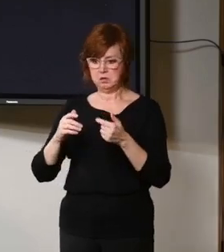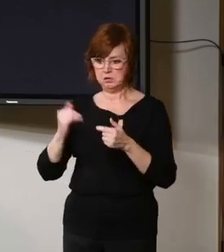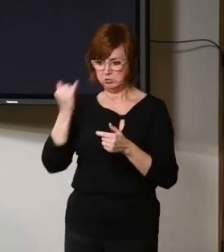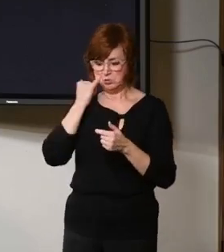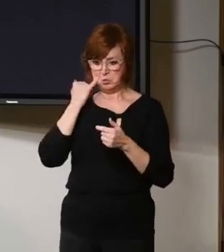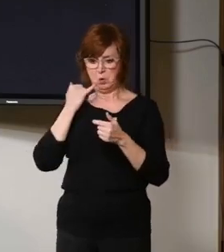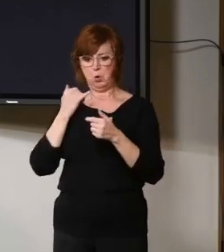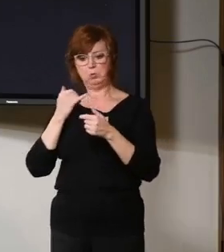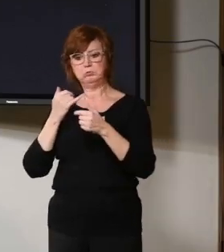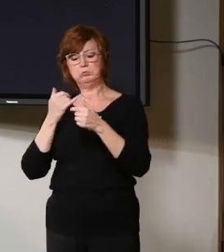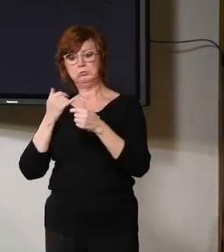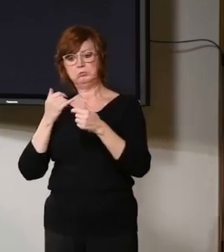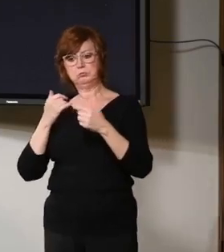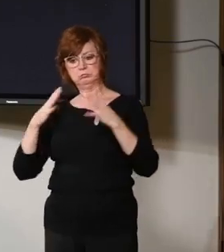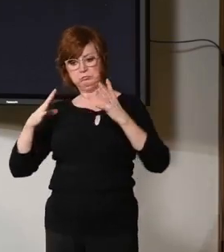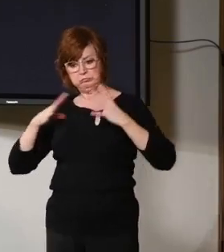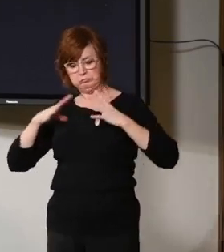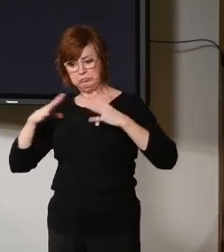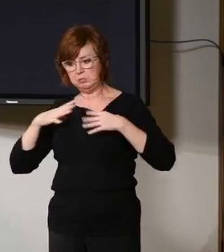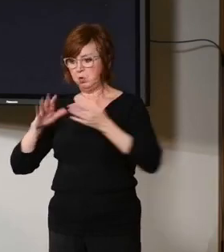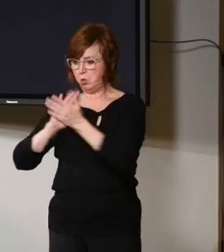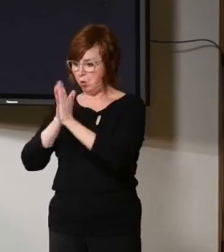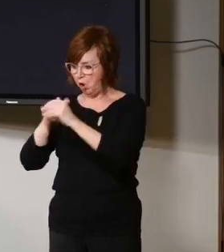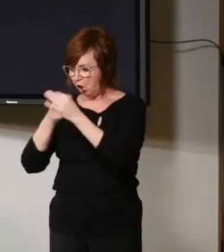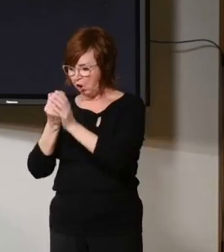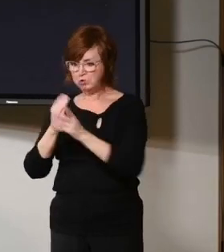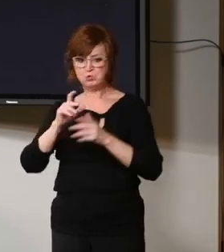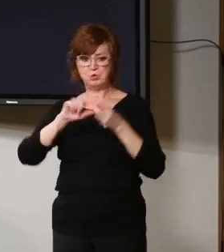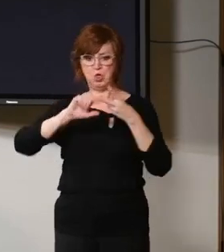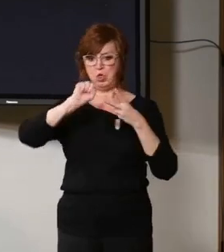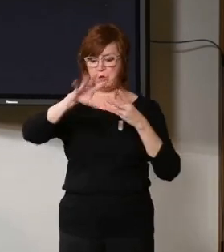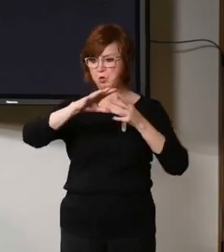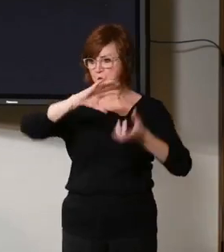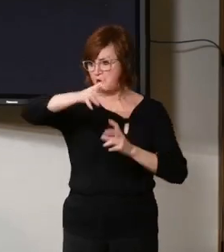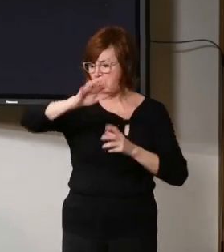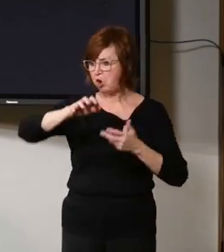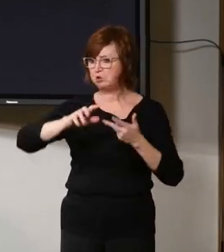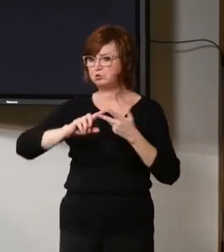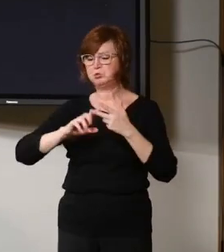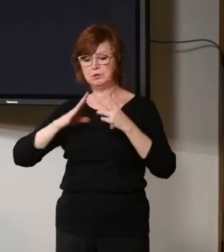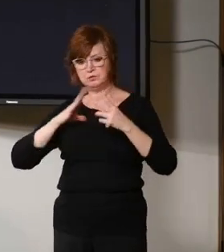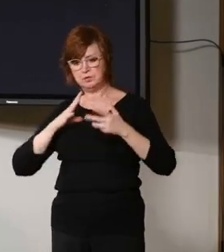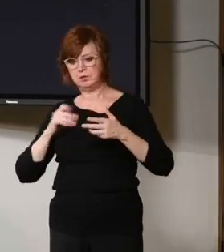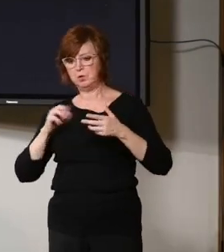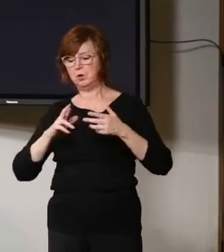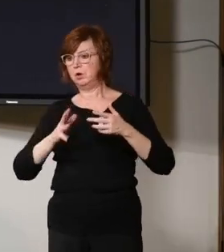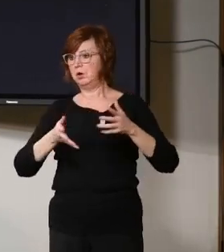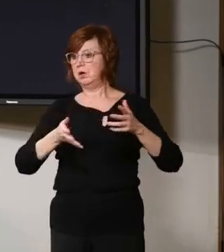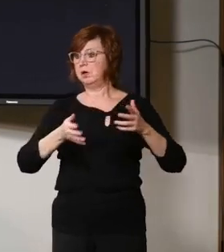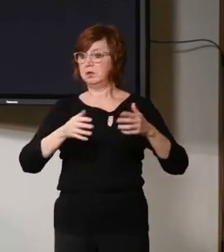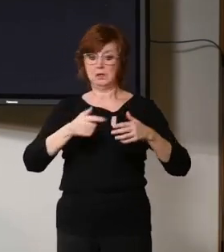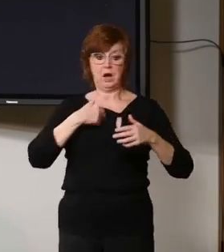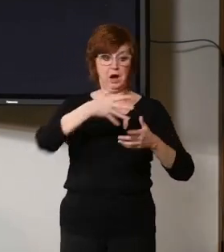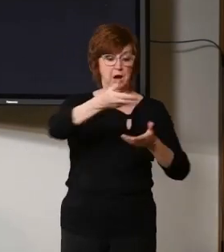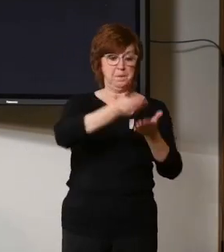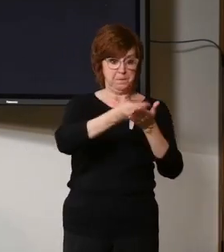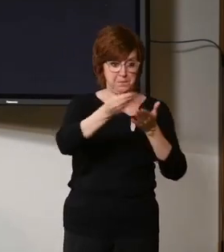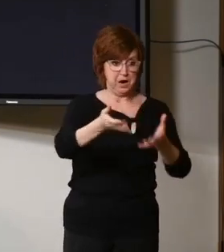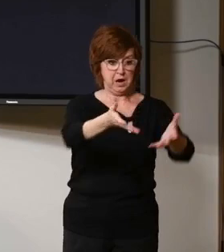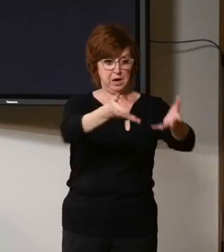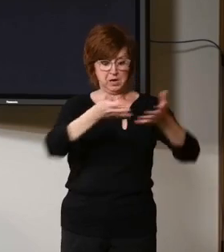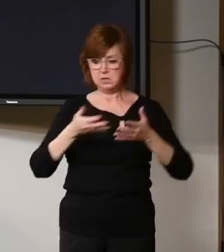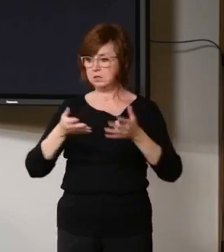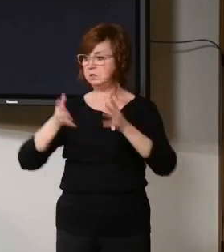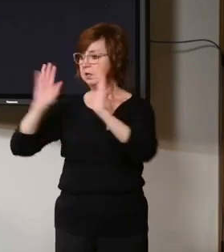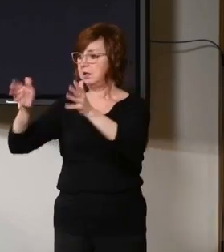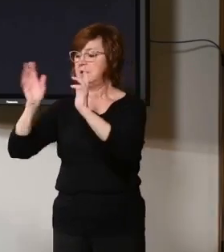you've bought. If it can be wiped down or if it can be laundered or washed, do that, or let it sit out for a few hours in the garage